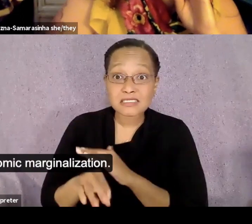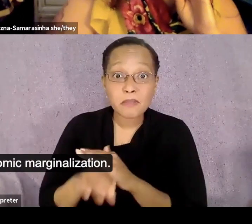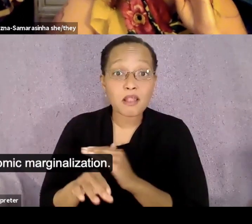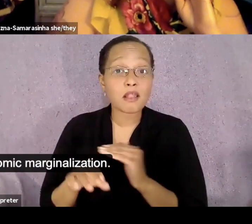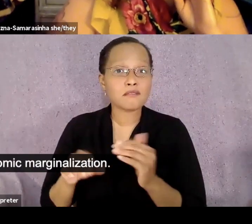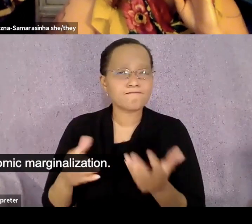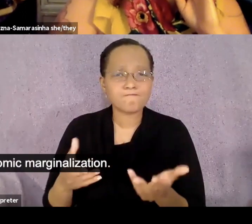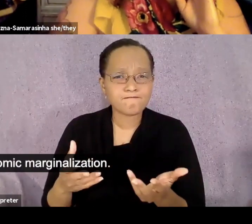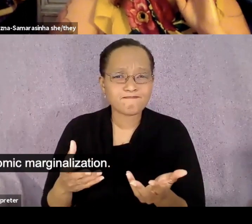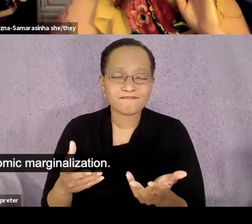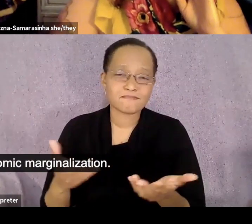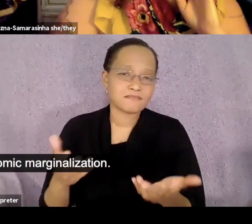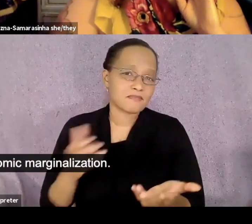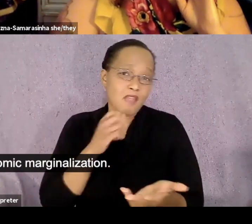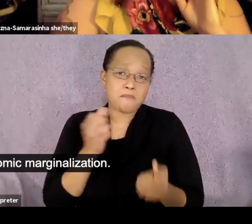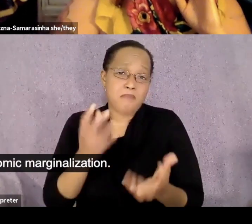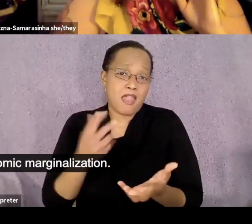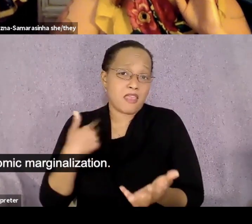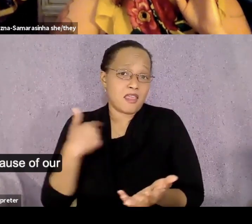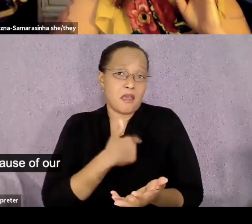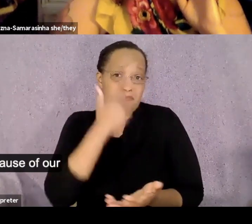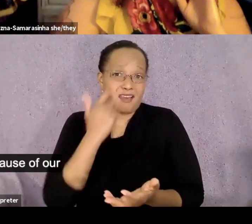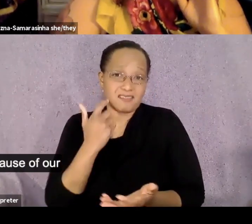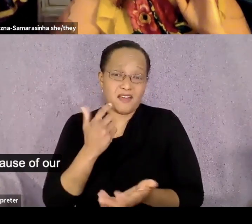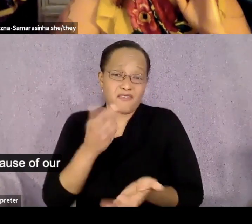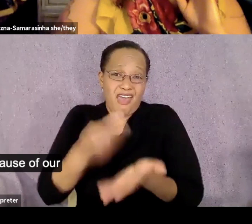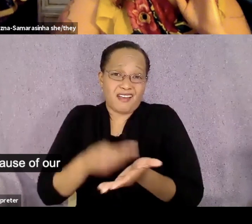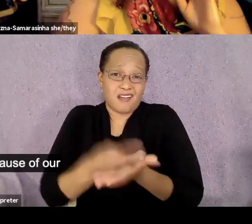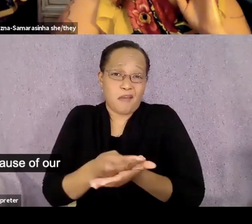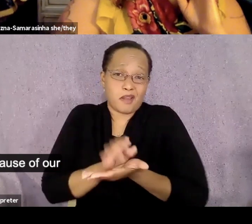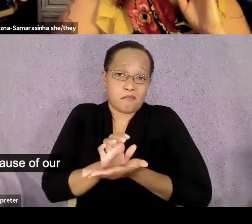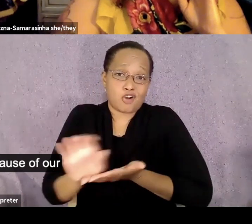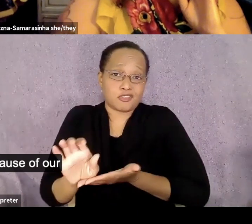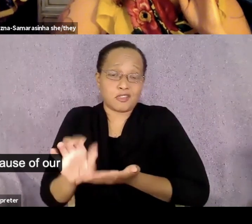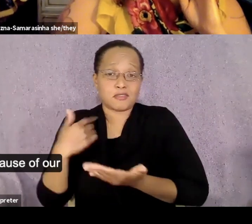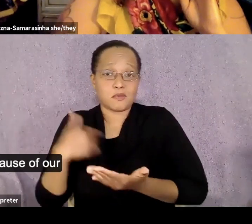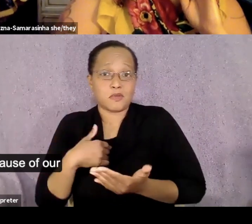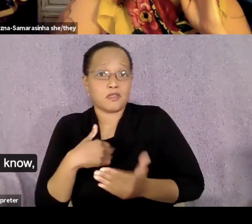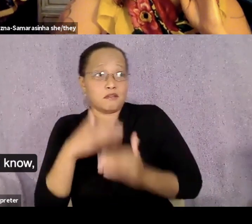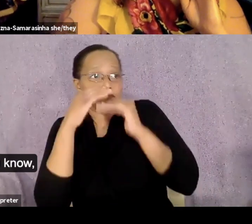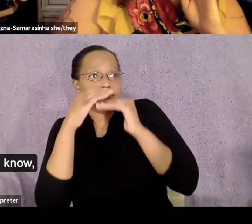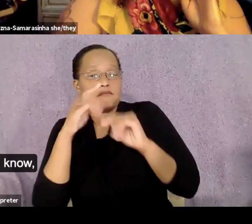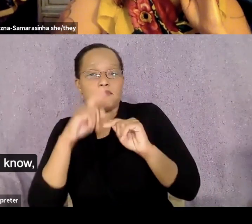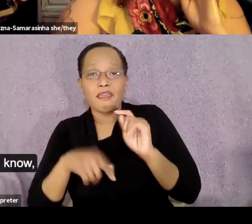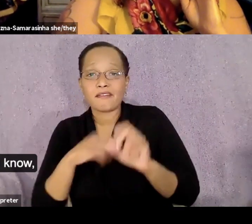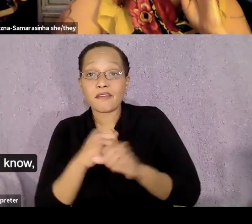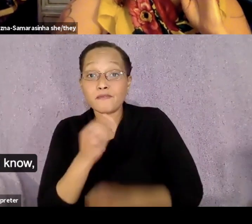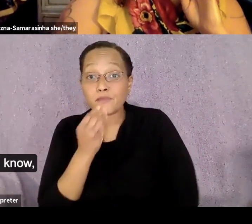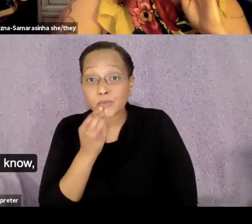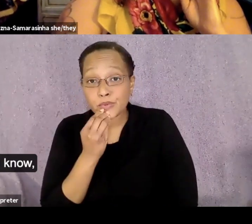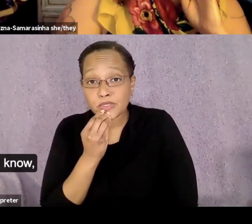because of economic marginalization, and because of, uh, you know,